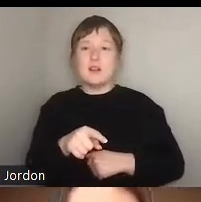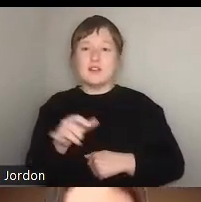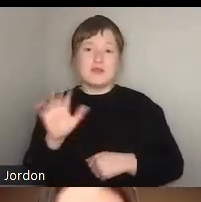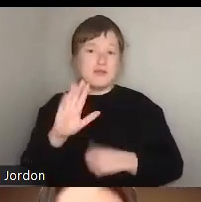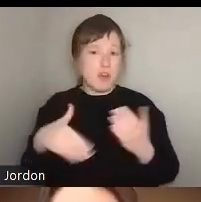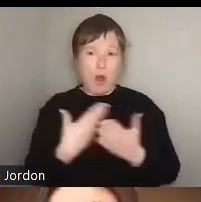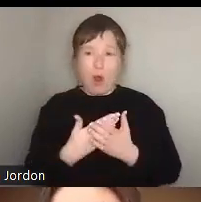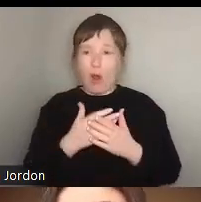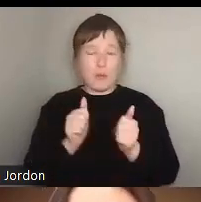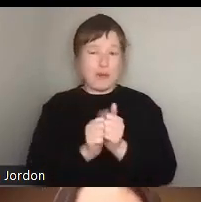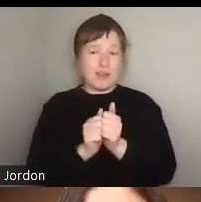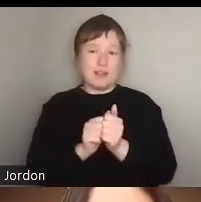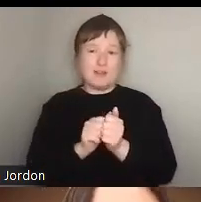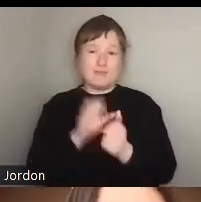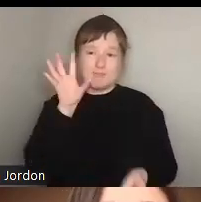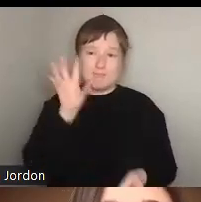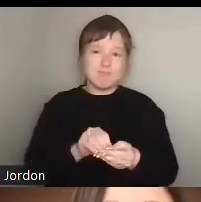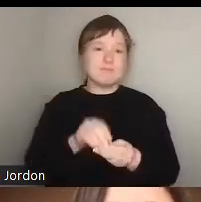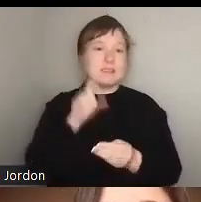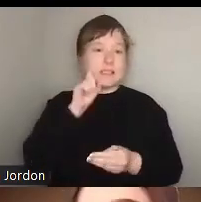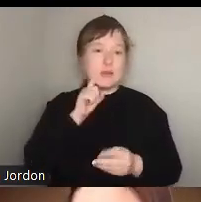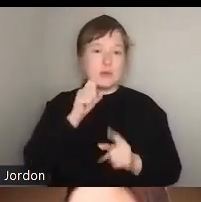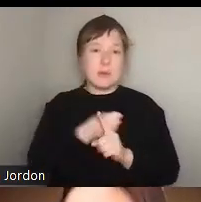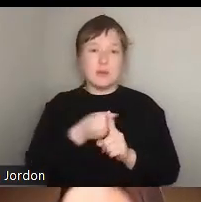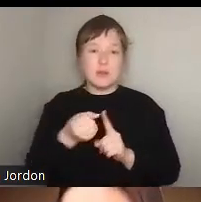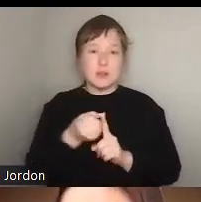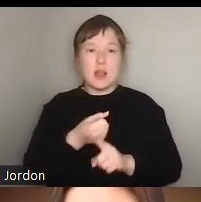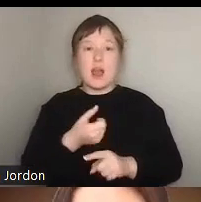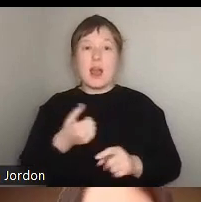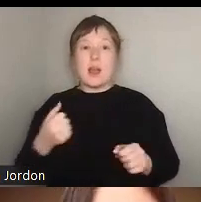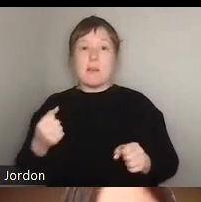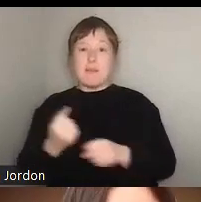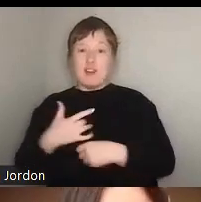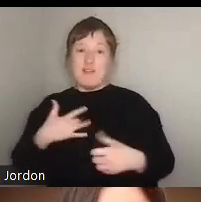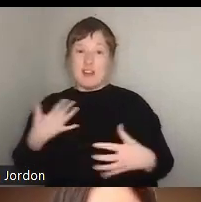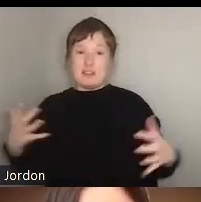abuse. Making a partner feel scared about what will happen if they say no.